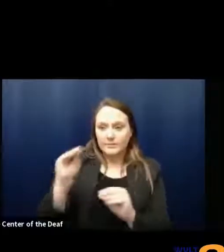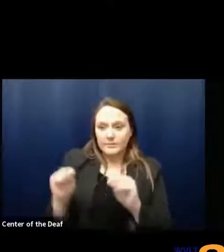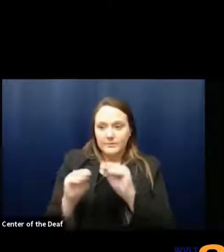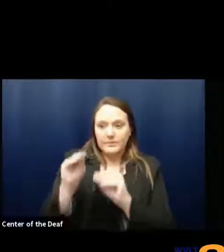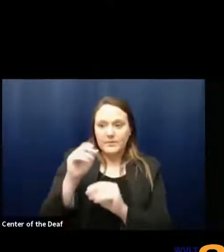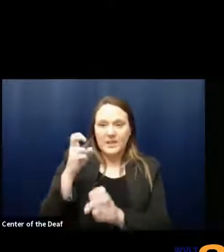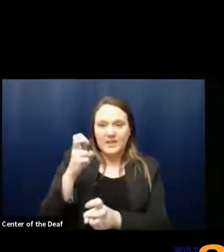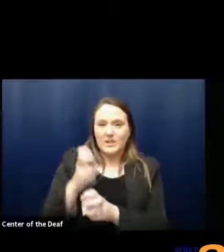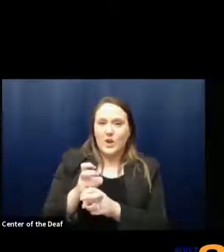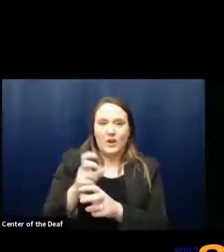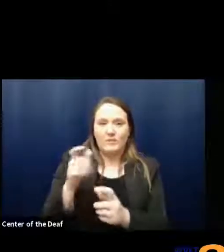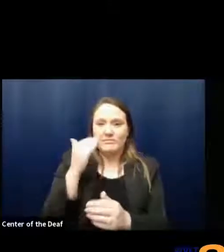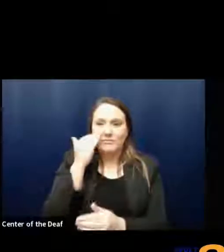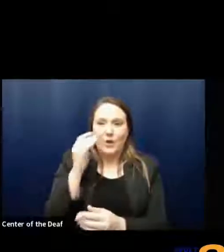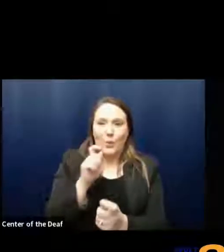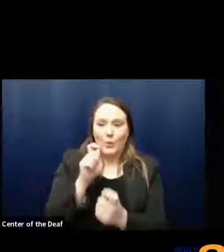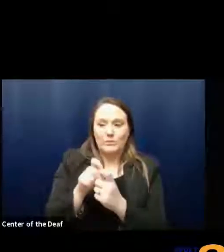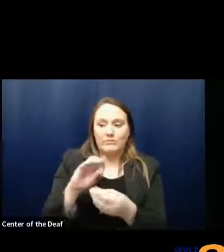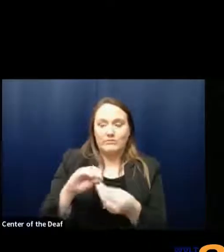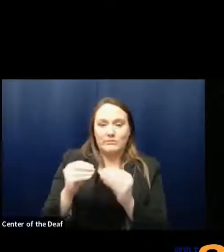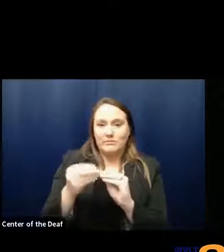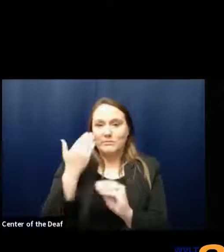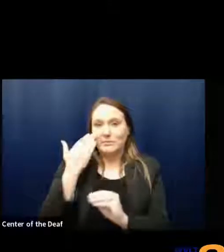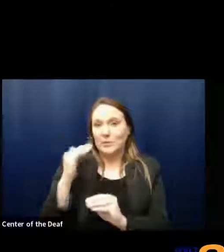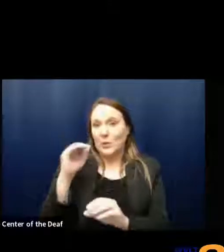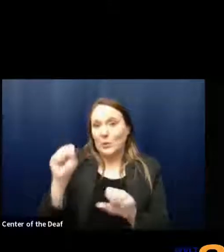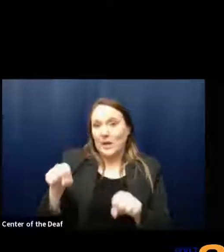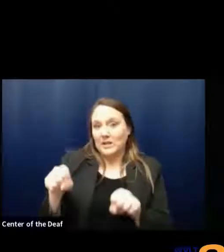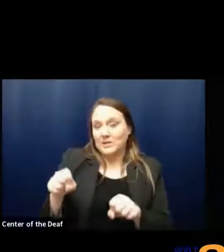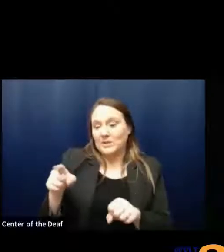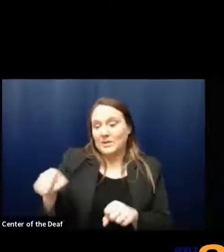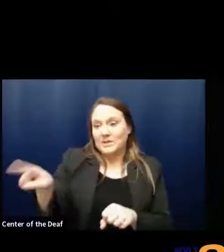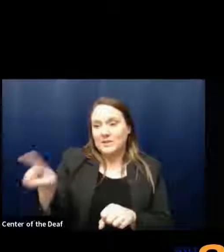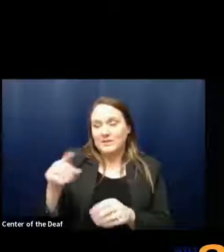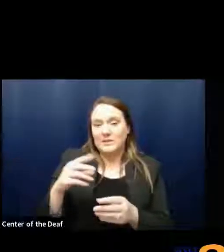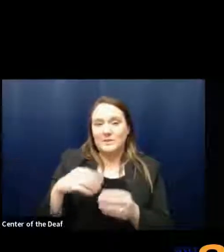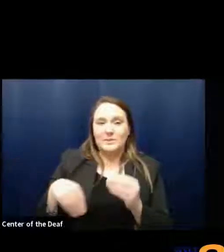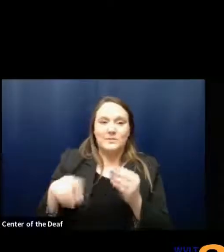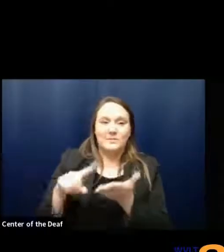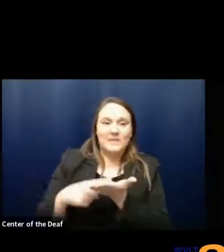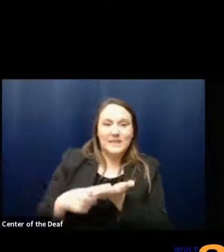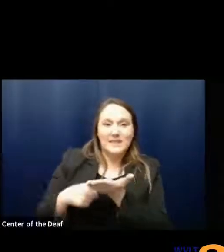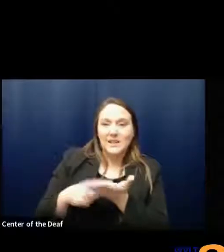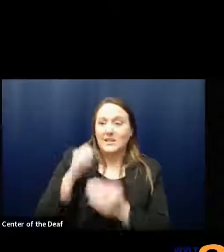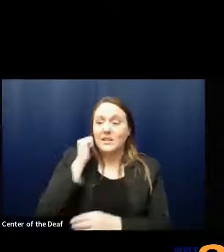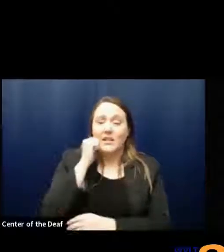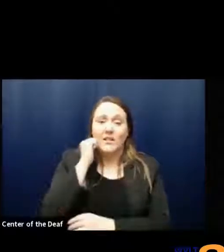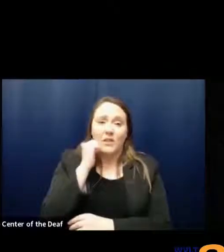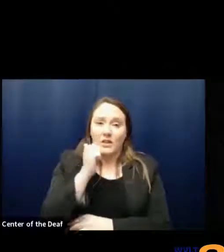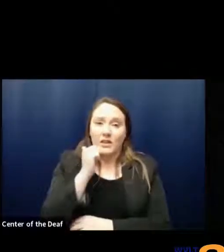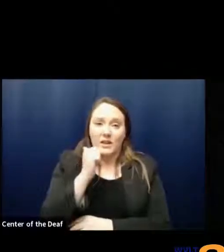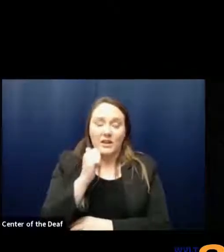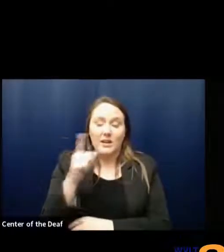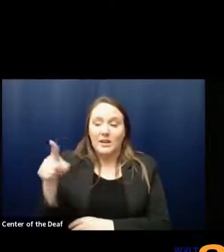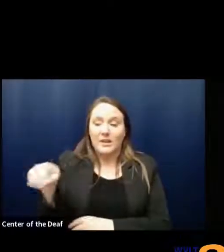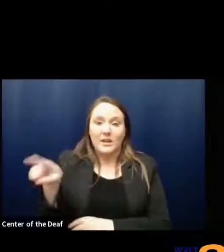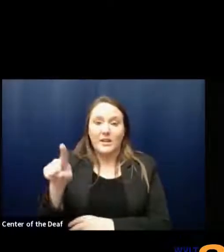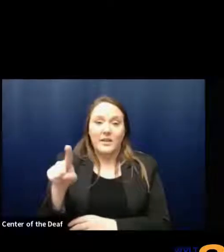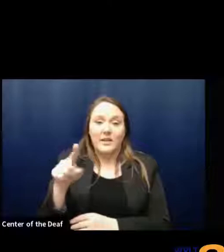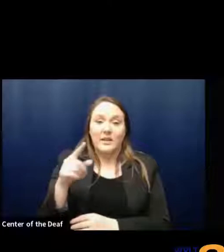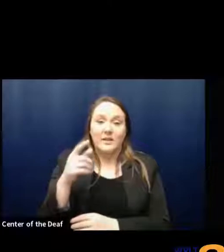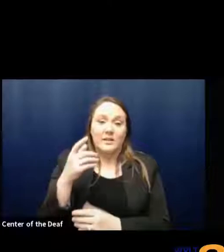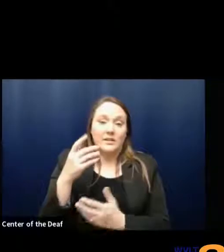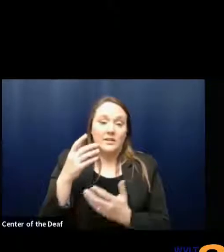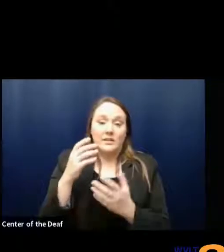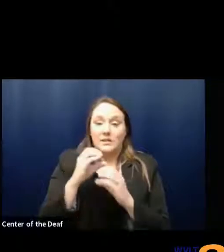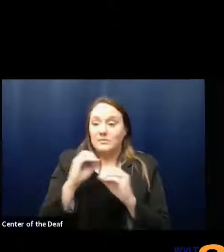numbers. So I'm not sure if it's even possible. These are more discussions they're having on a day-to-day basis. And they're not, as far as I know,